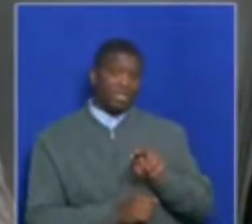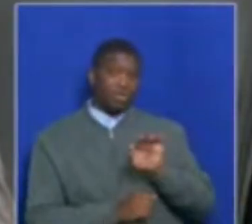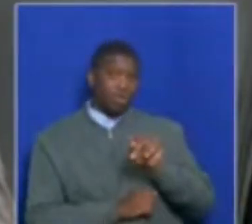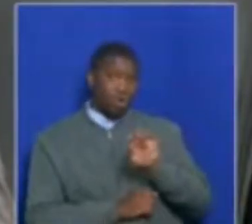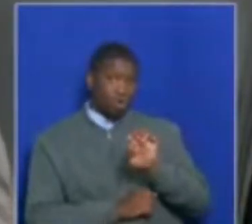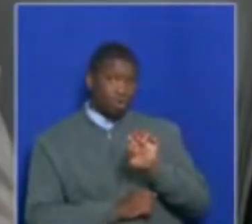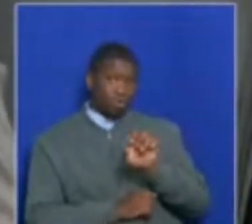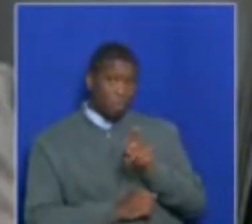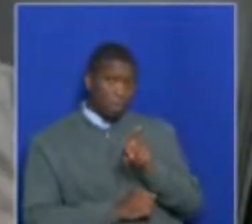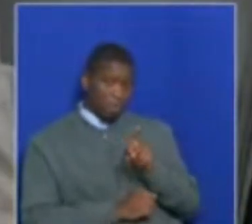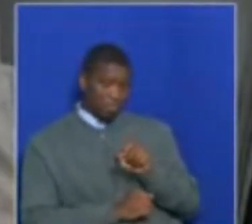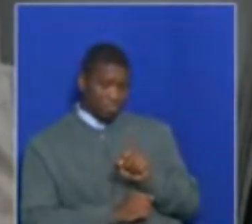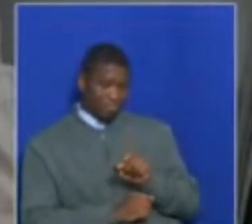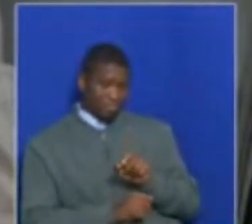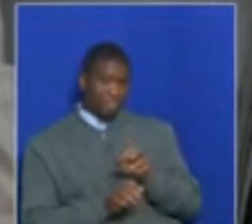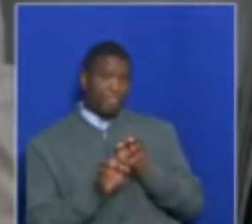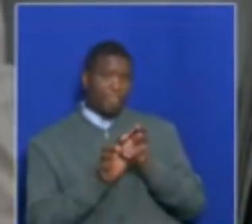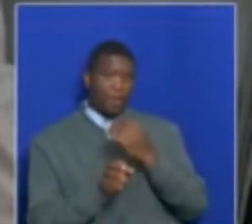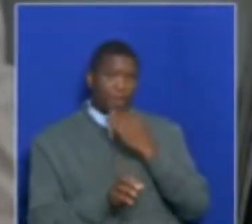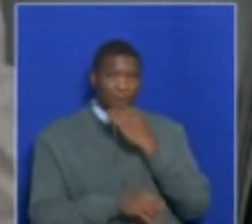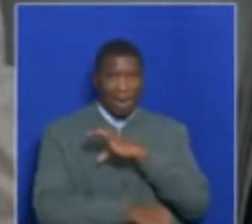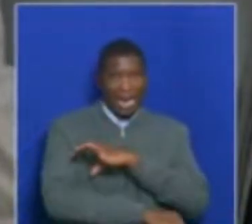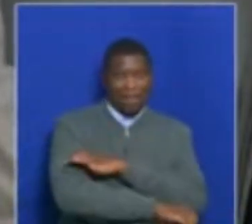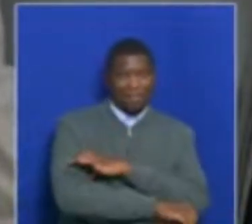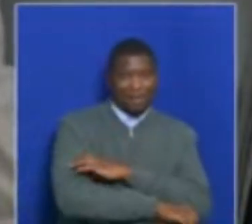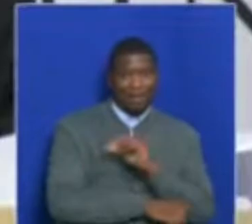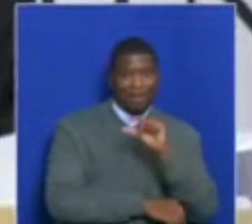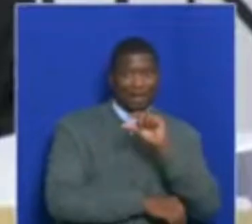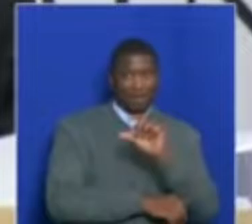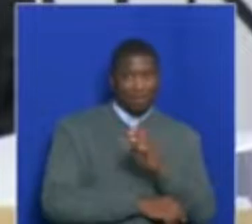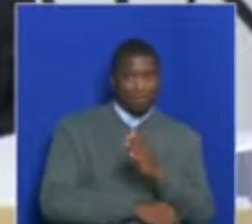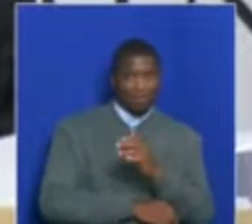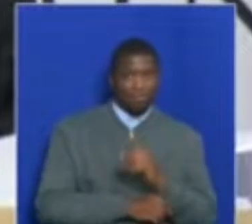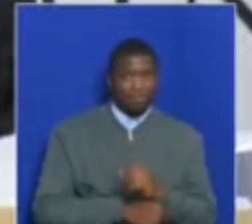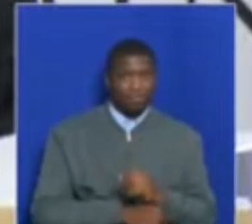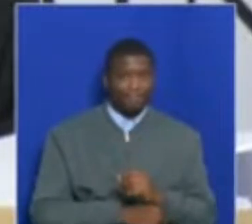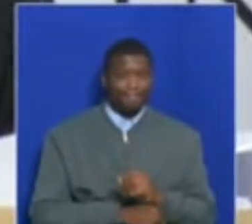then Captain Govender. It says